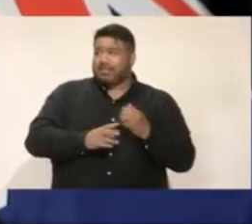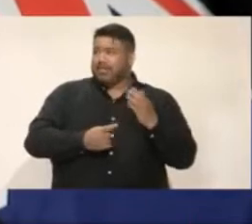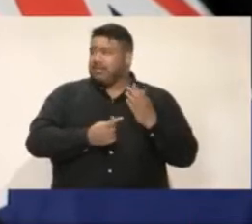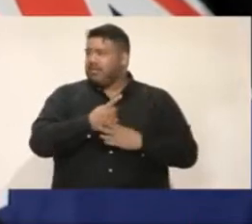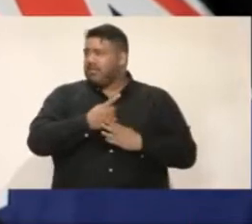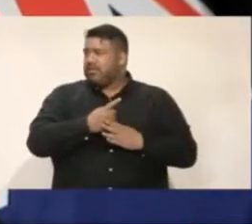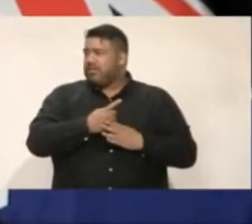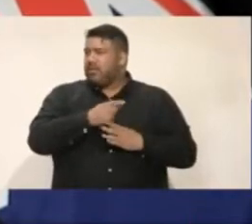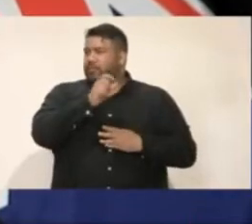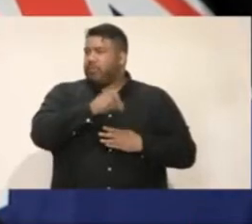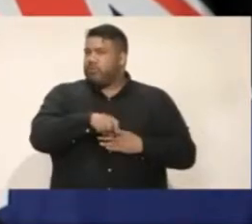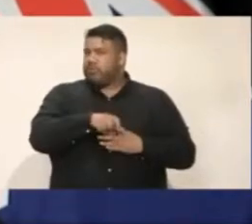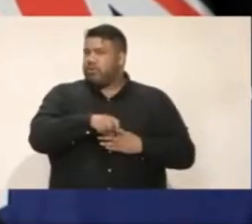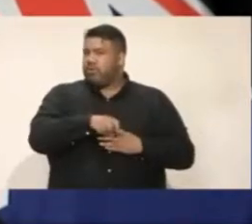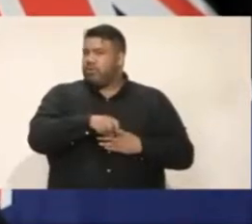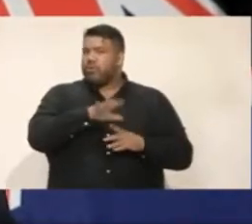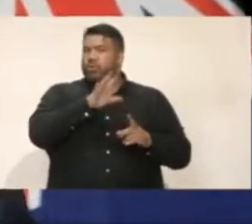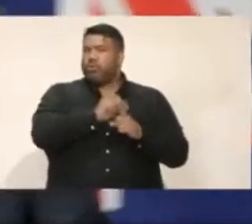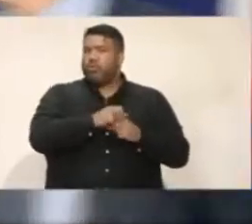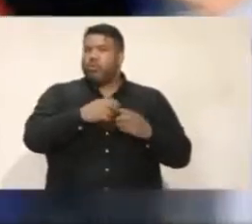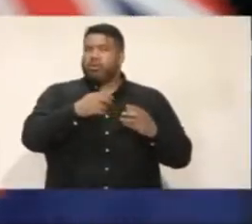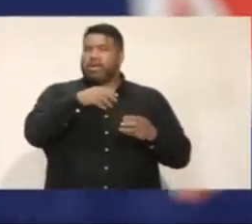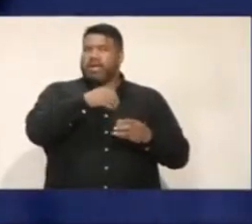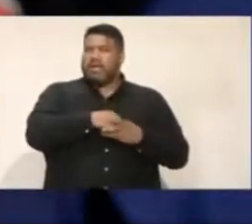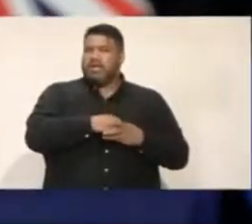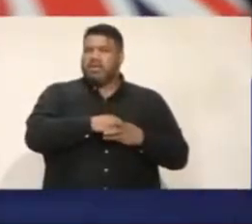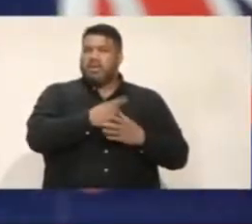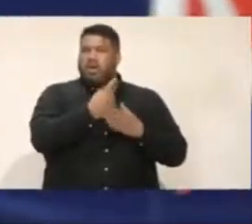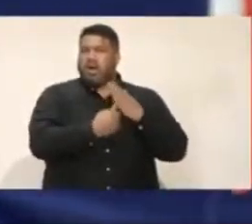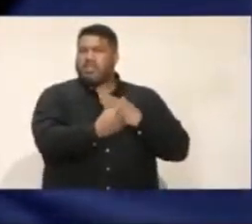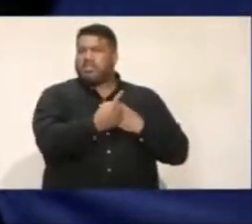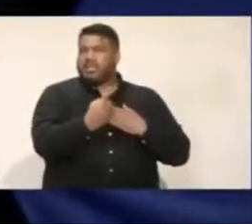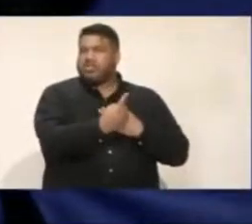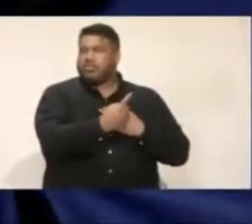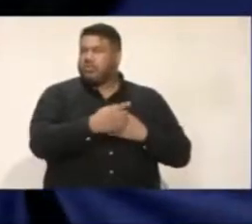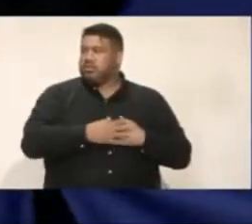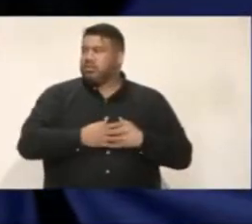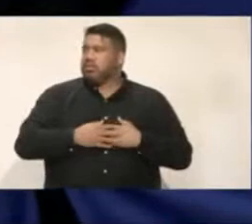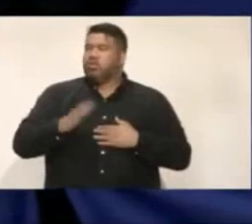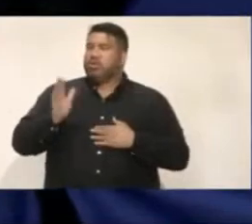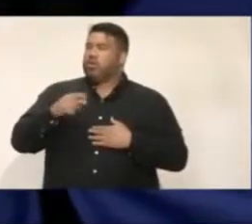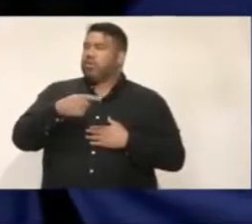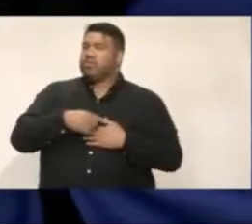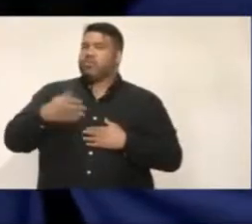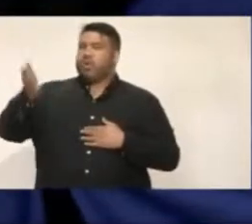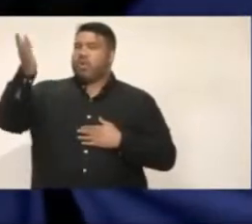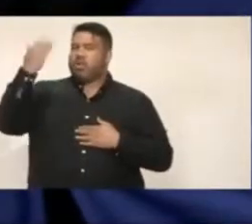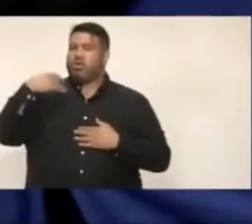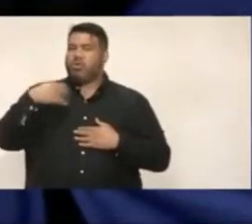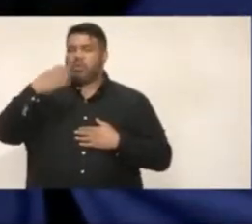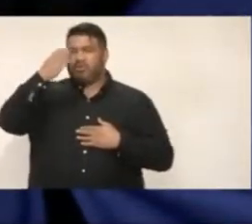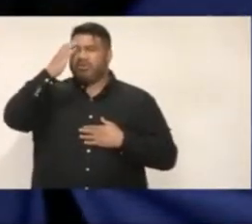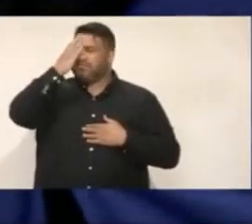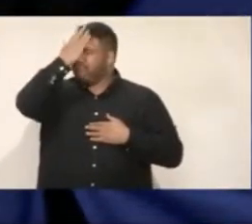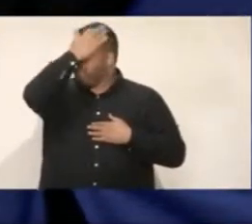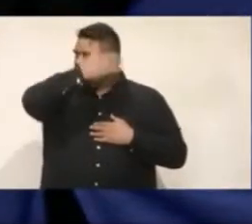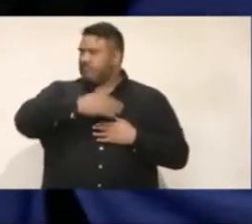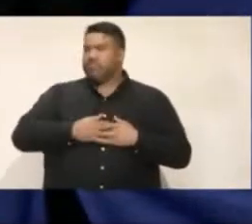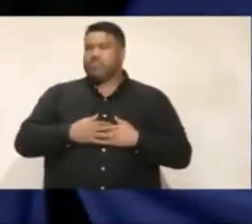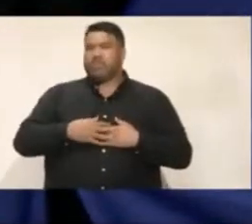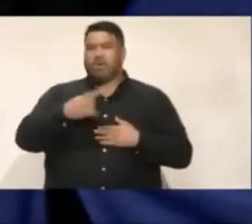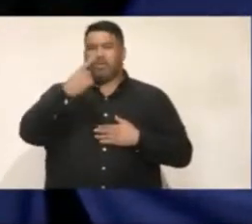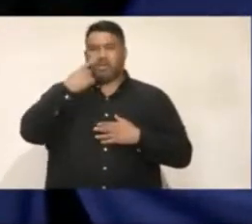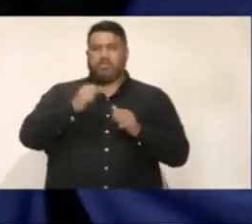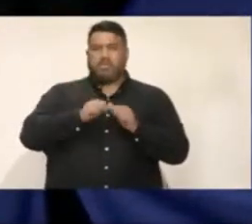presented at the North Shore ED? No, that was some time earlier. I'll leave Dr. Bloomfield to